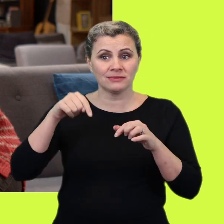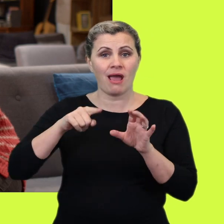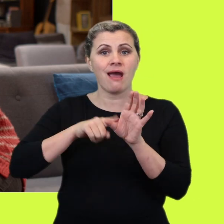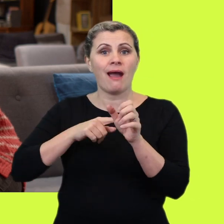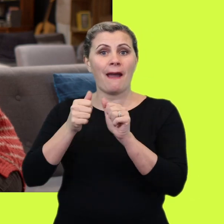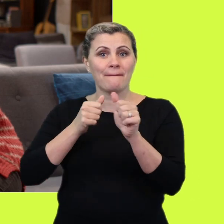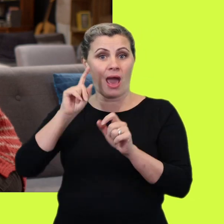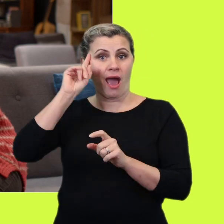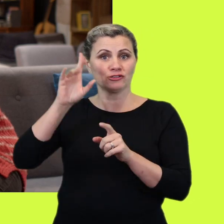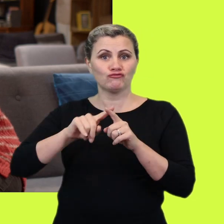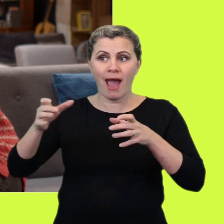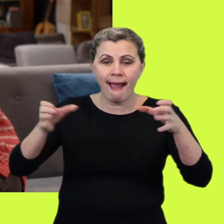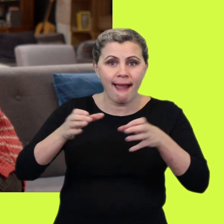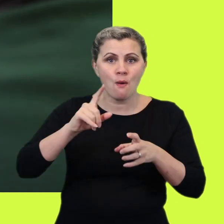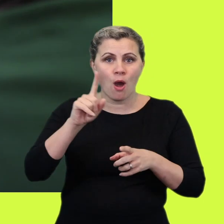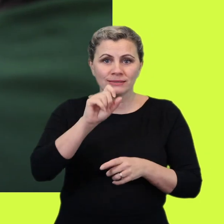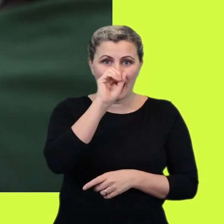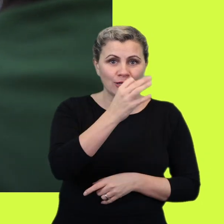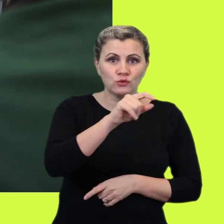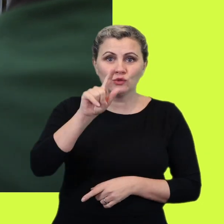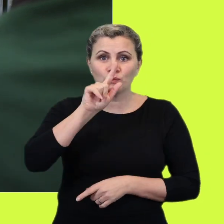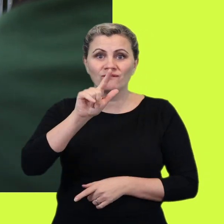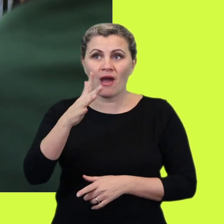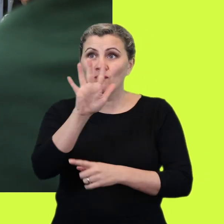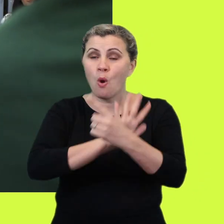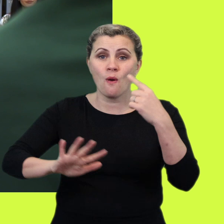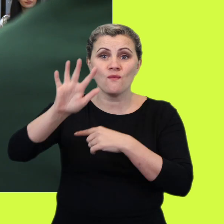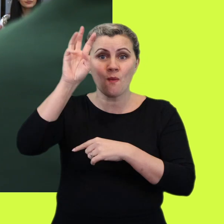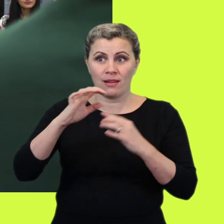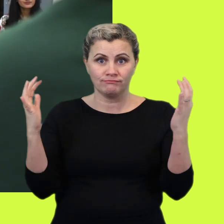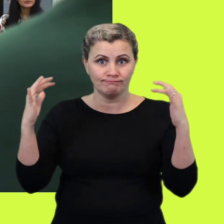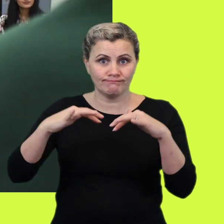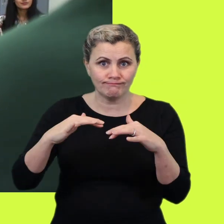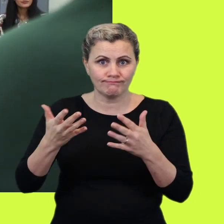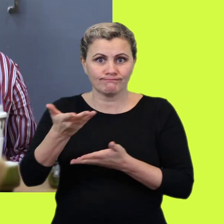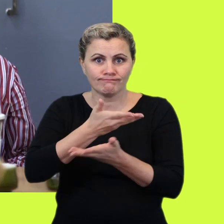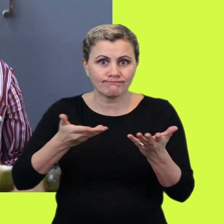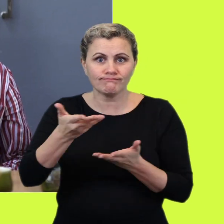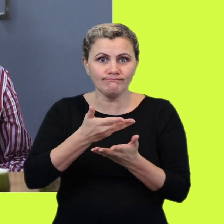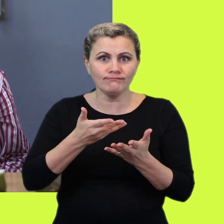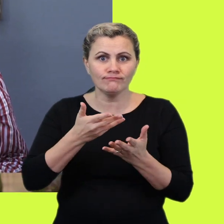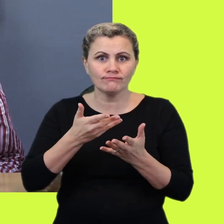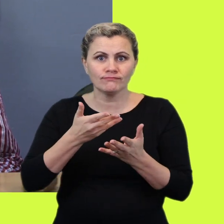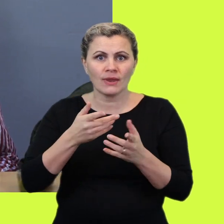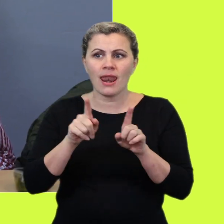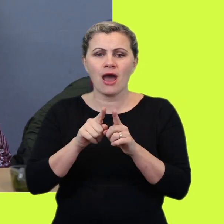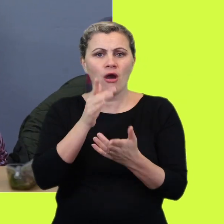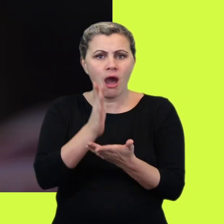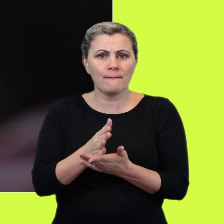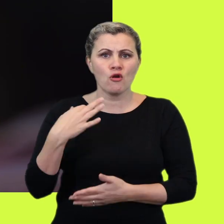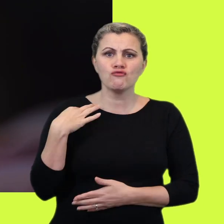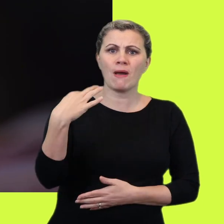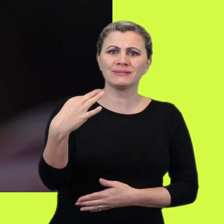to bring together a group of people aged 18 to 25 from across Wales, a real representative